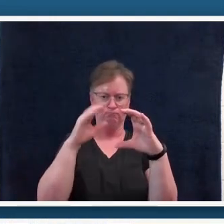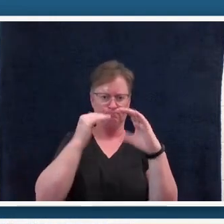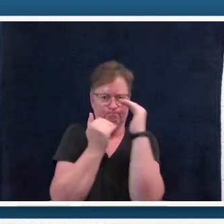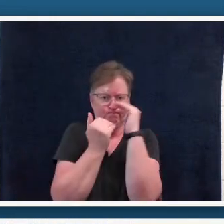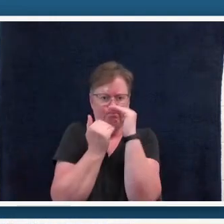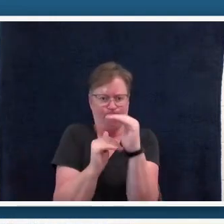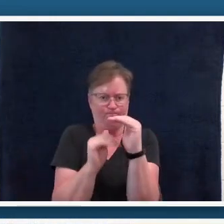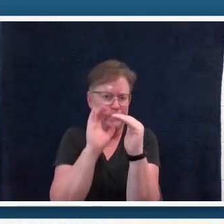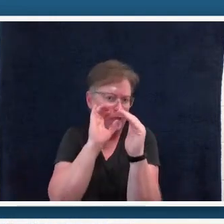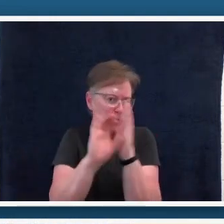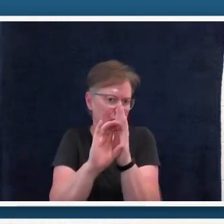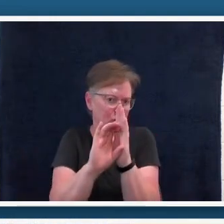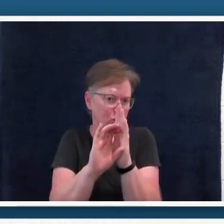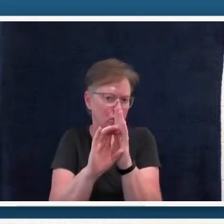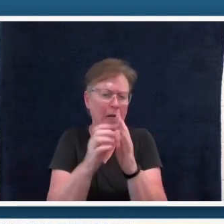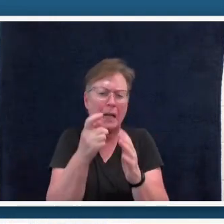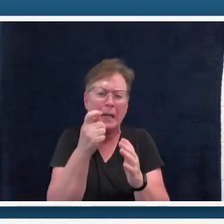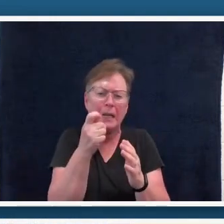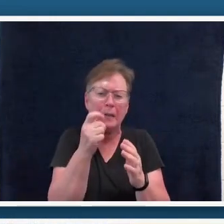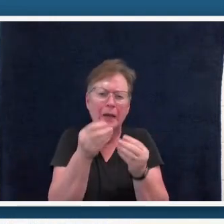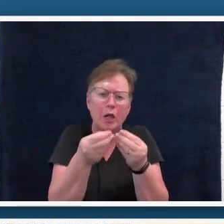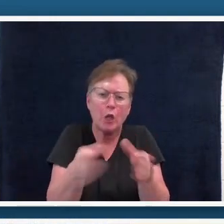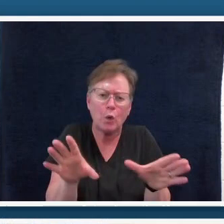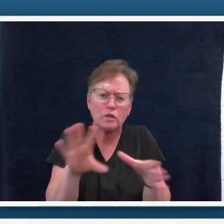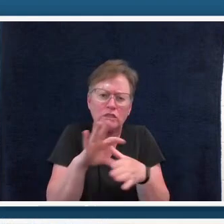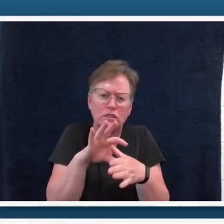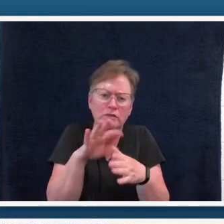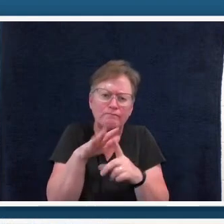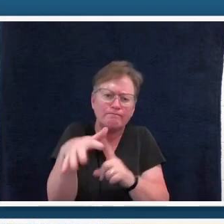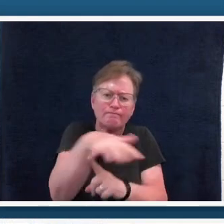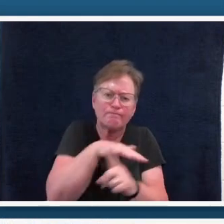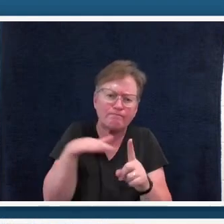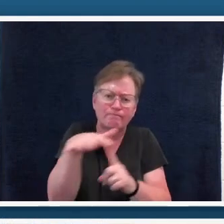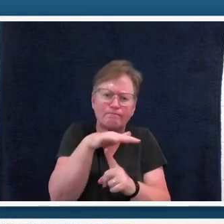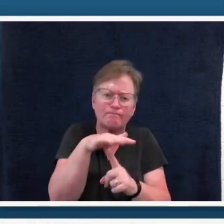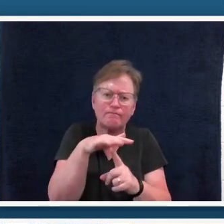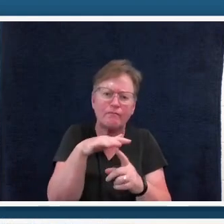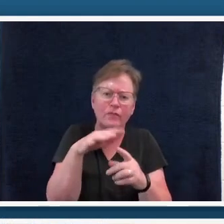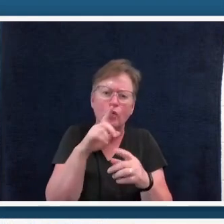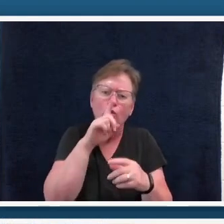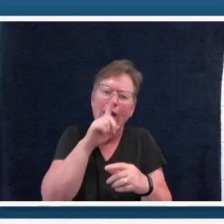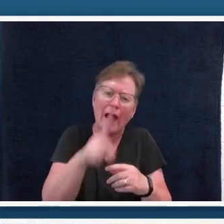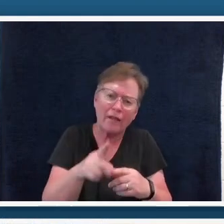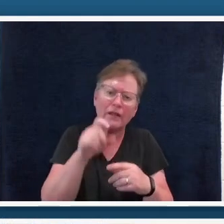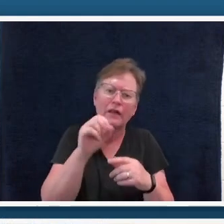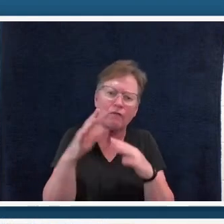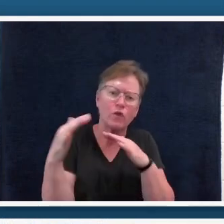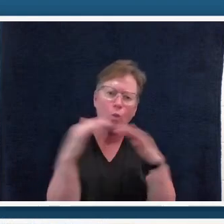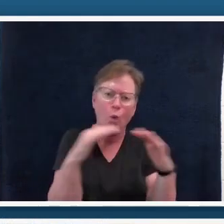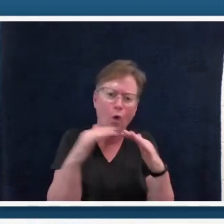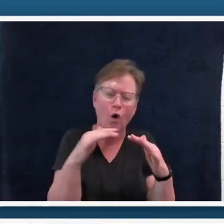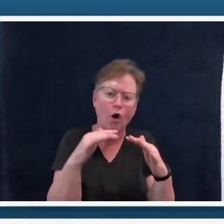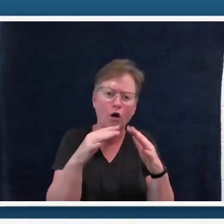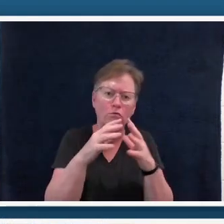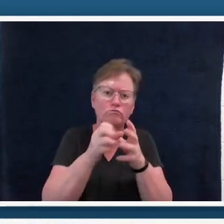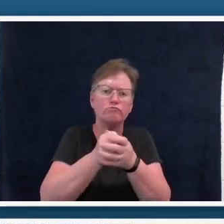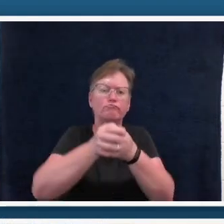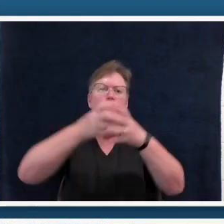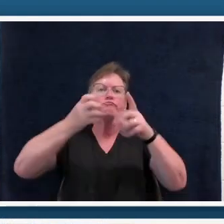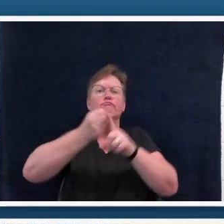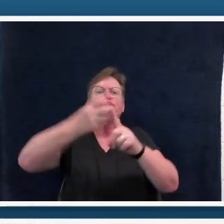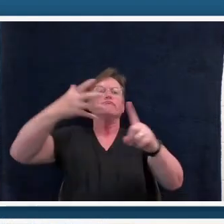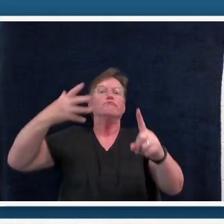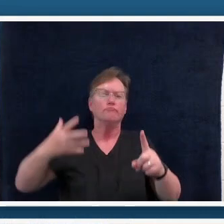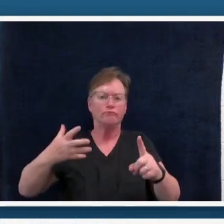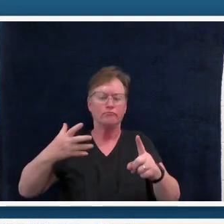the context and you're therefore losing the reality of the warfare that's going on around them. And so in the effort to compose a